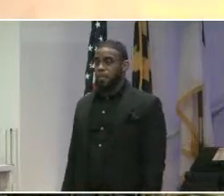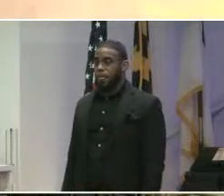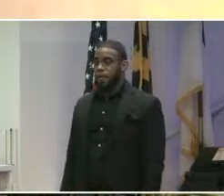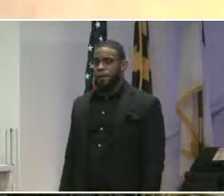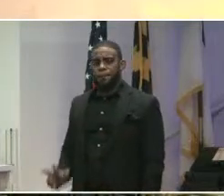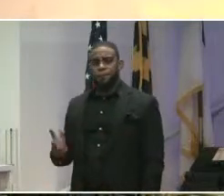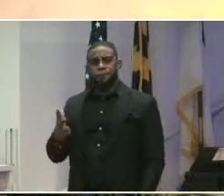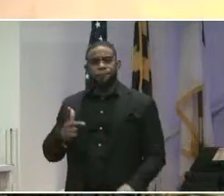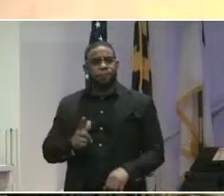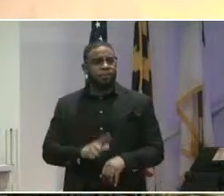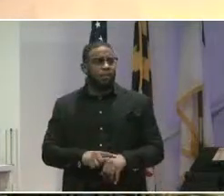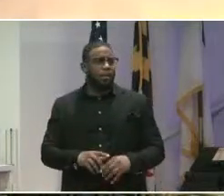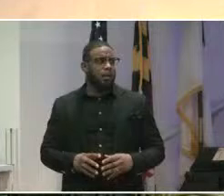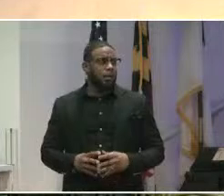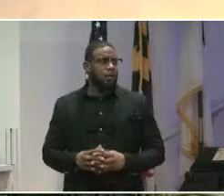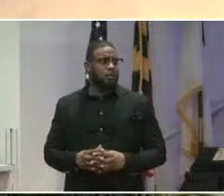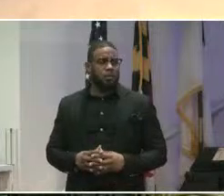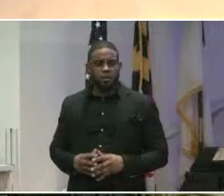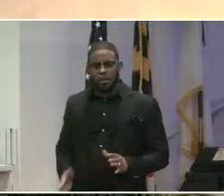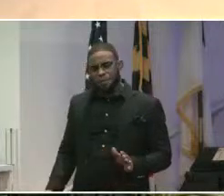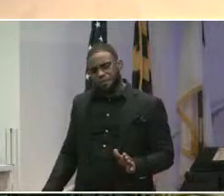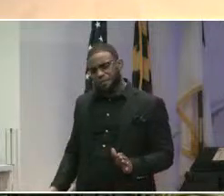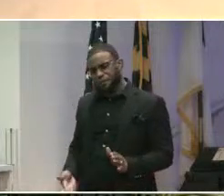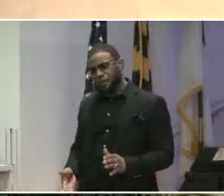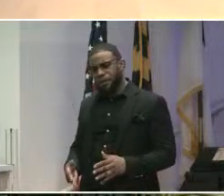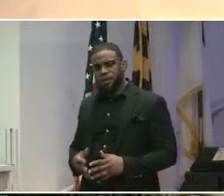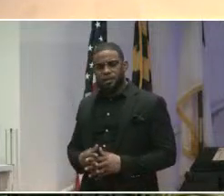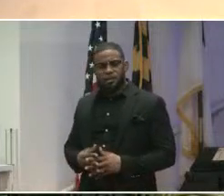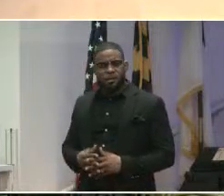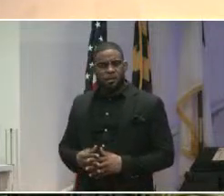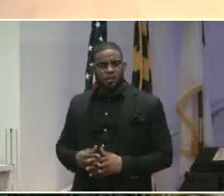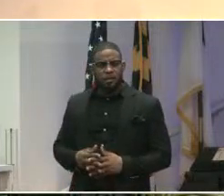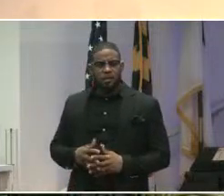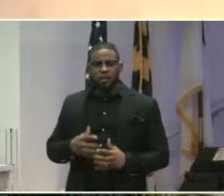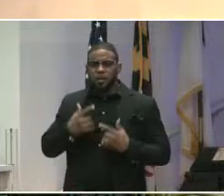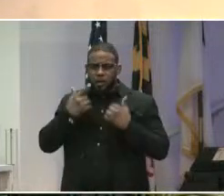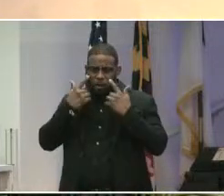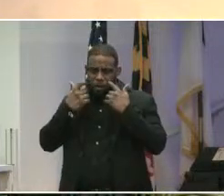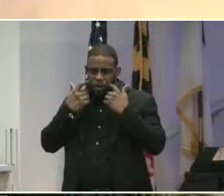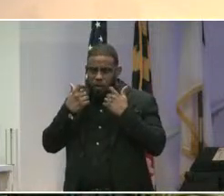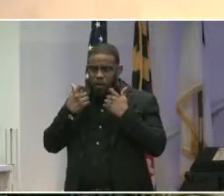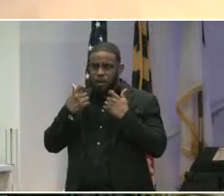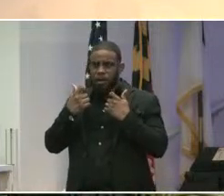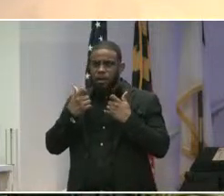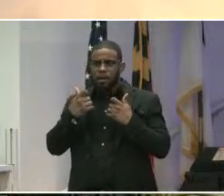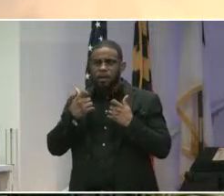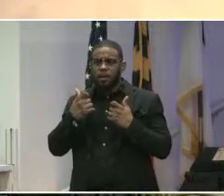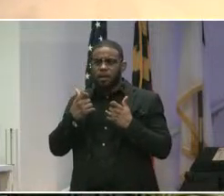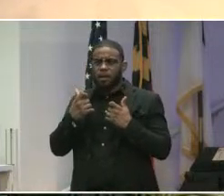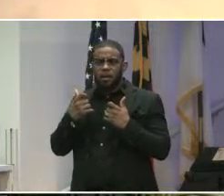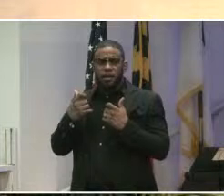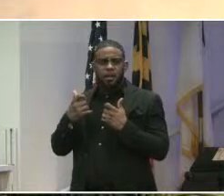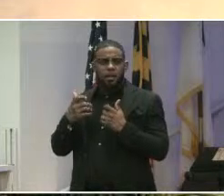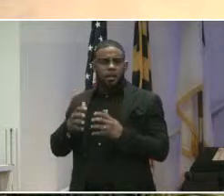But on the third spank, the cry, just as Carol just